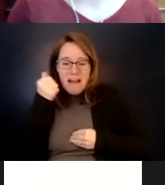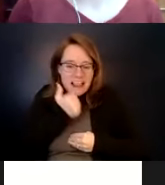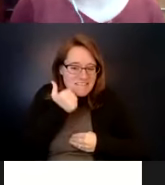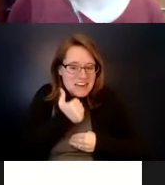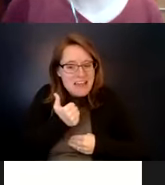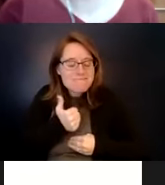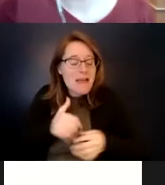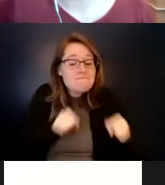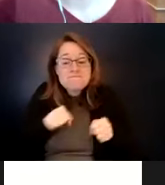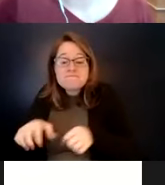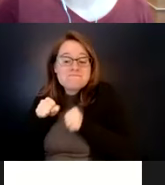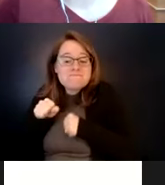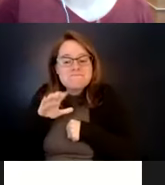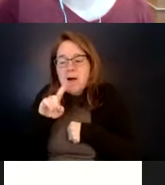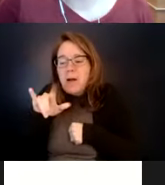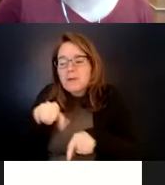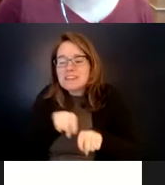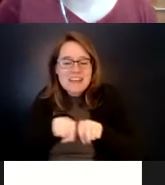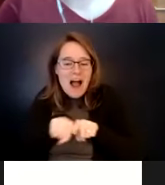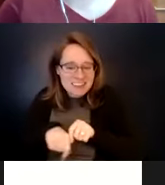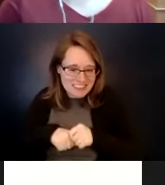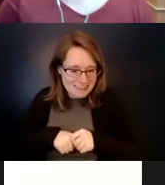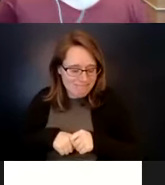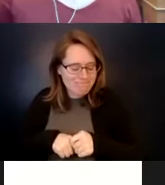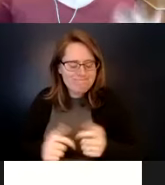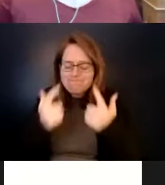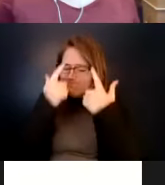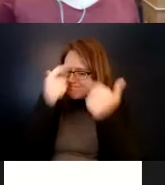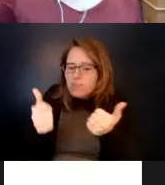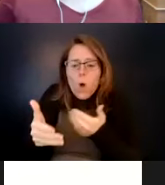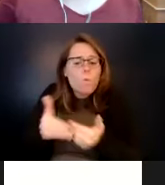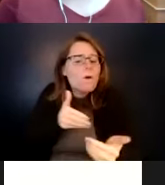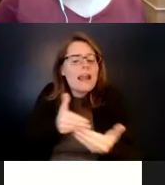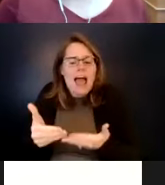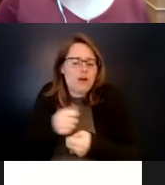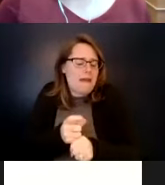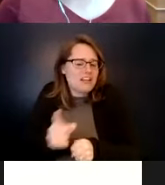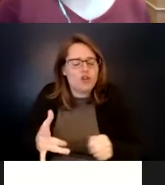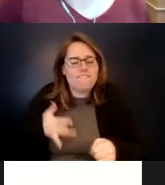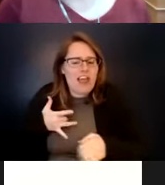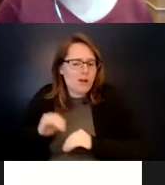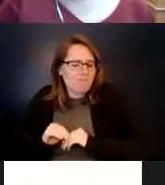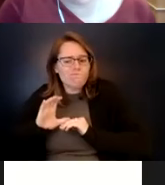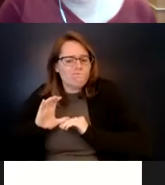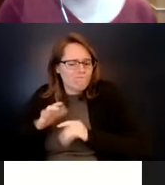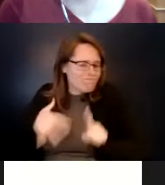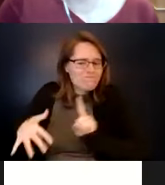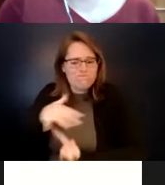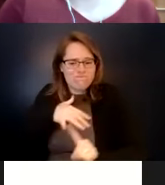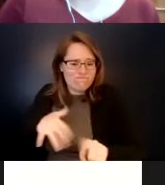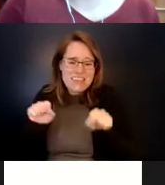put on my cozy little socks. So surround yourself with comfy cozies that make winter more bearable, and it can